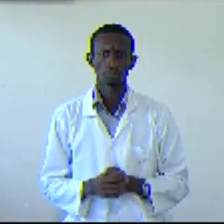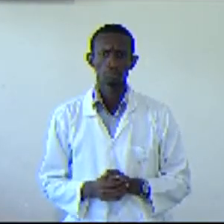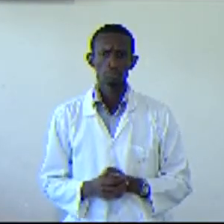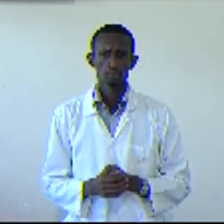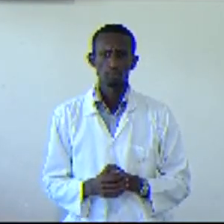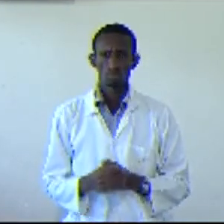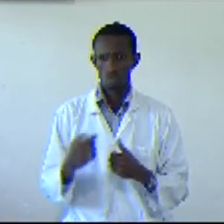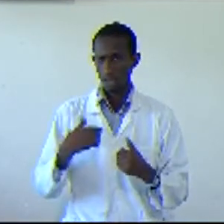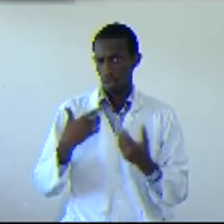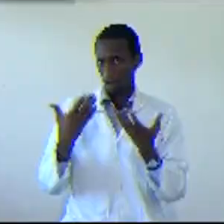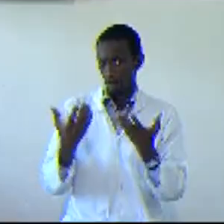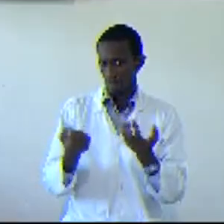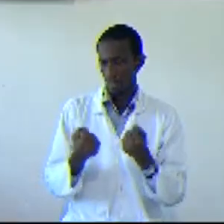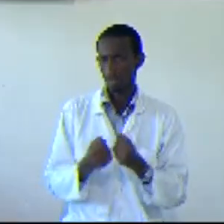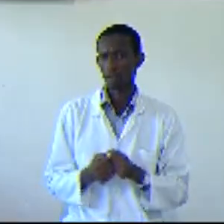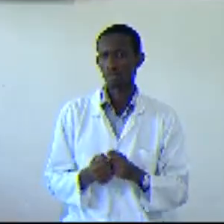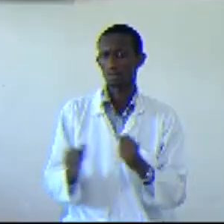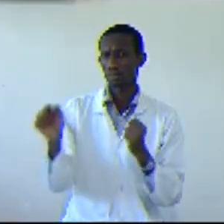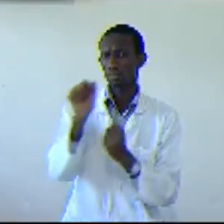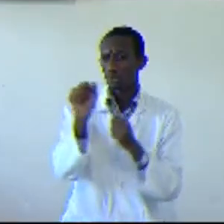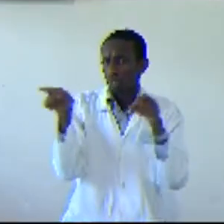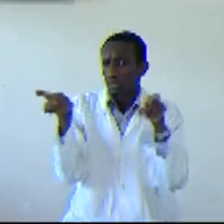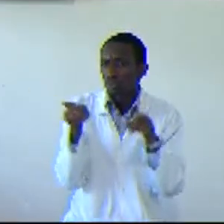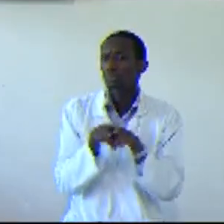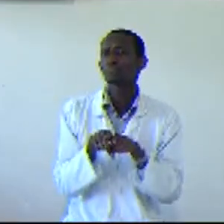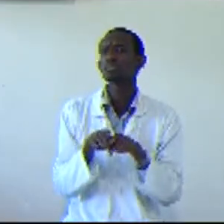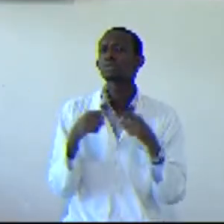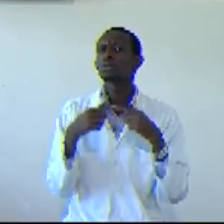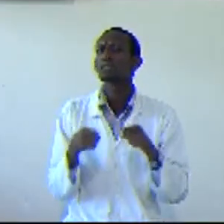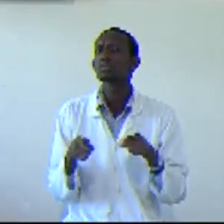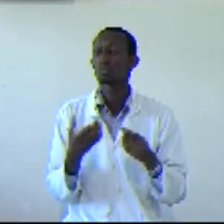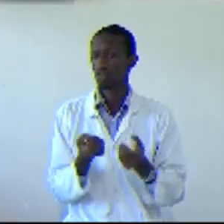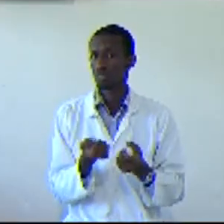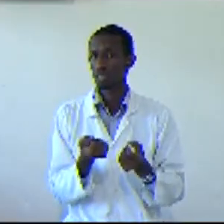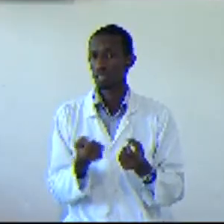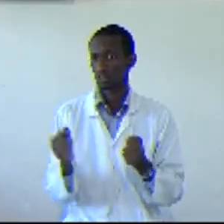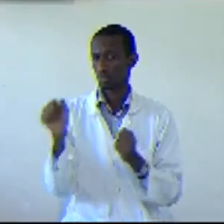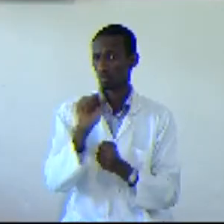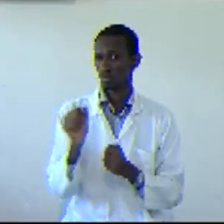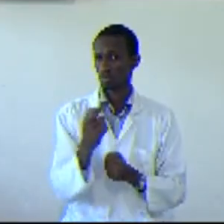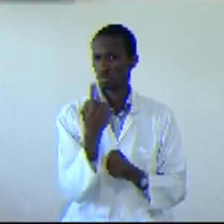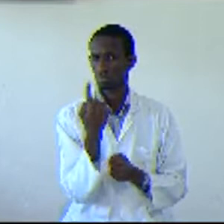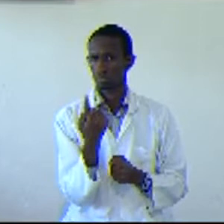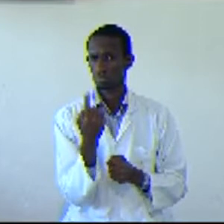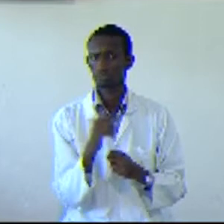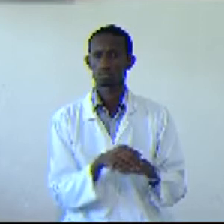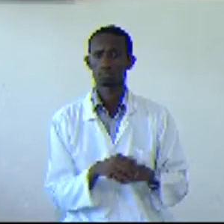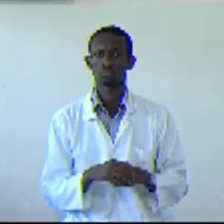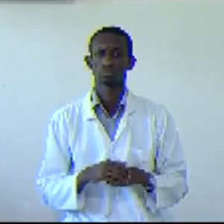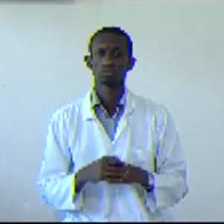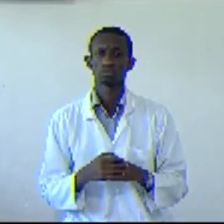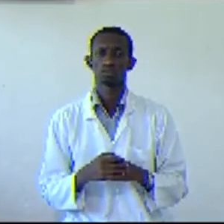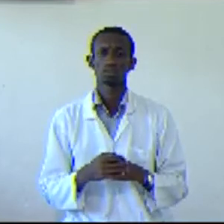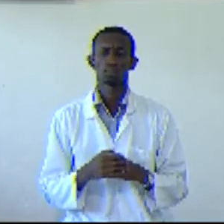I have the same cars, but this time I have one car. I